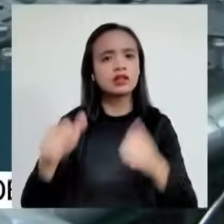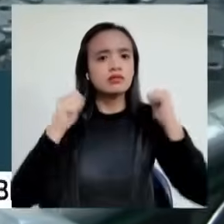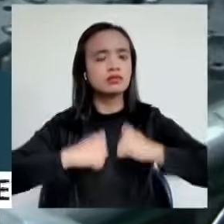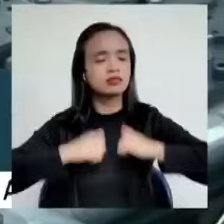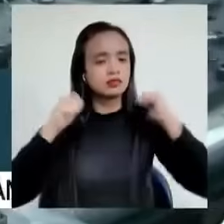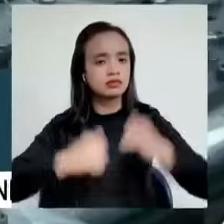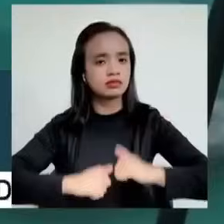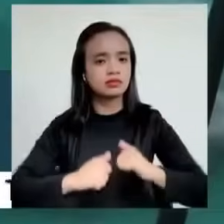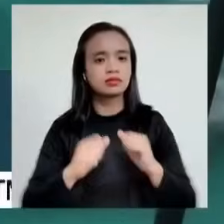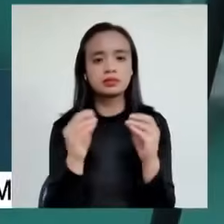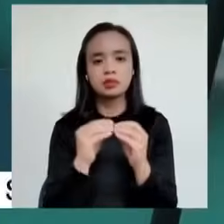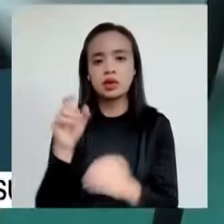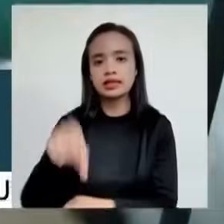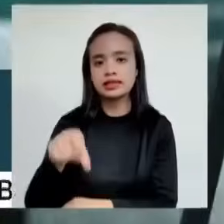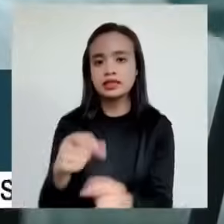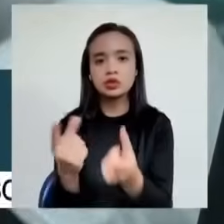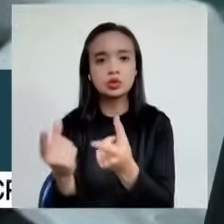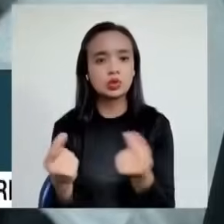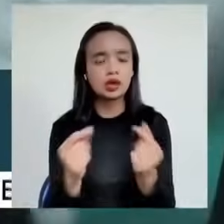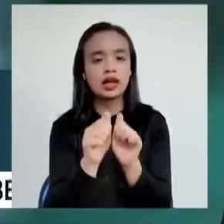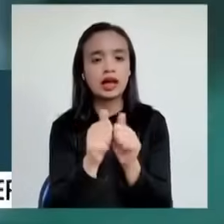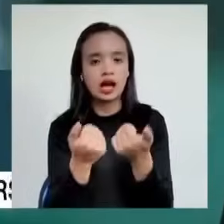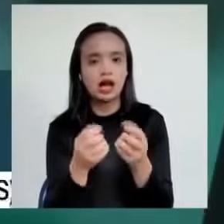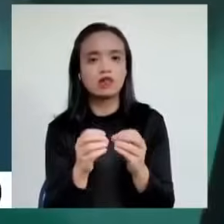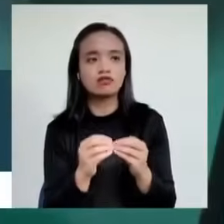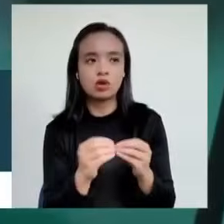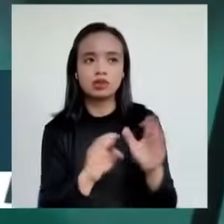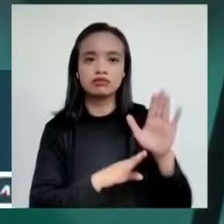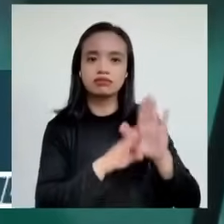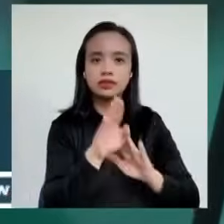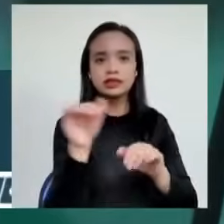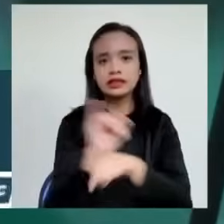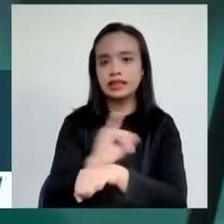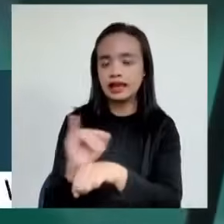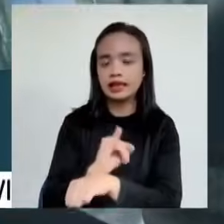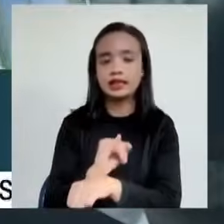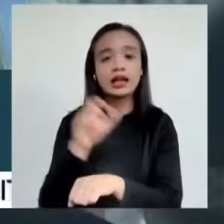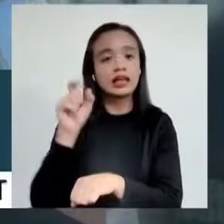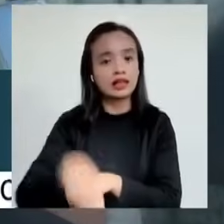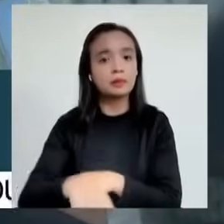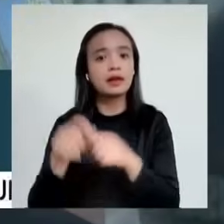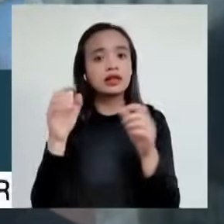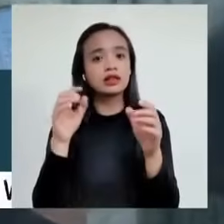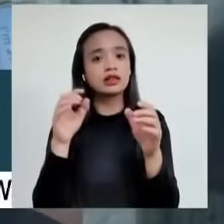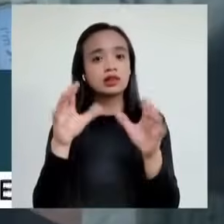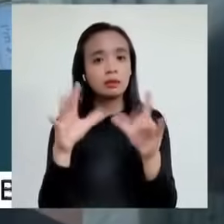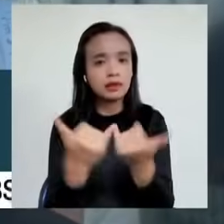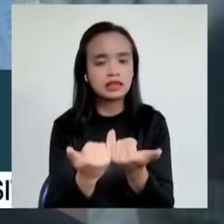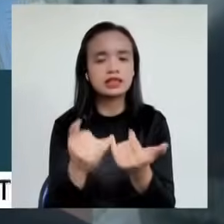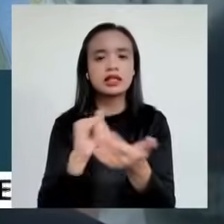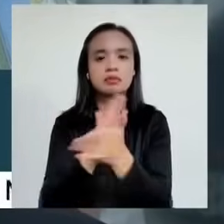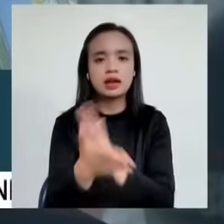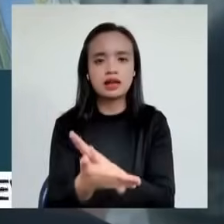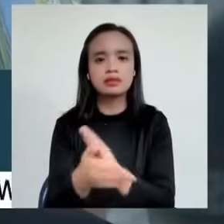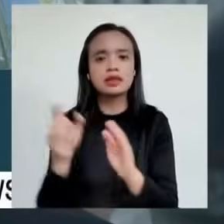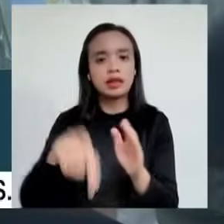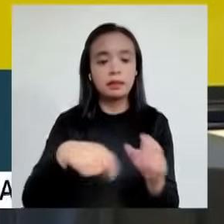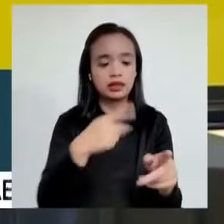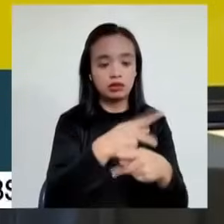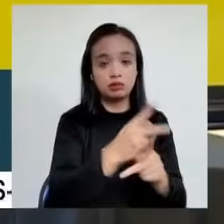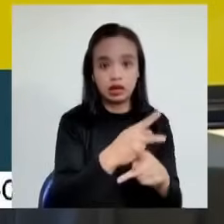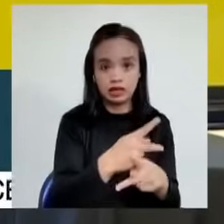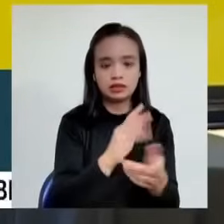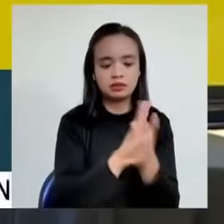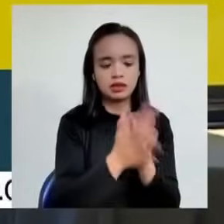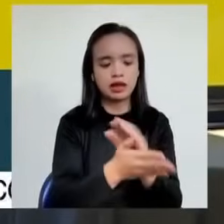needs to be done to uplift the industry and for companies to put more value on products so it may be exported.